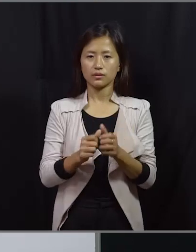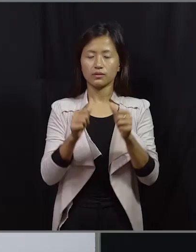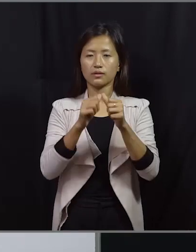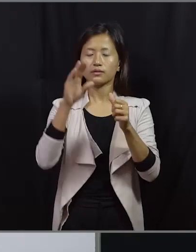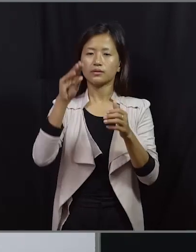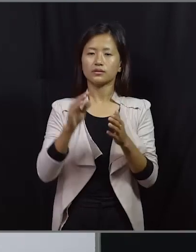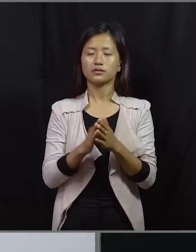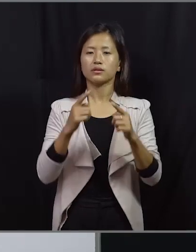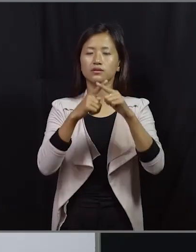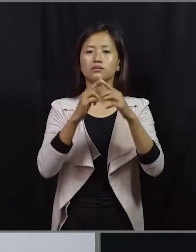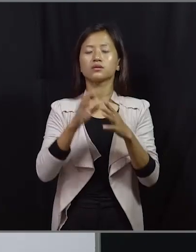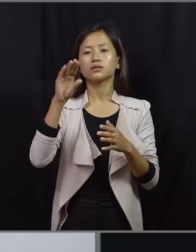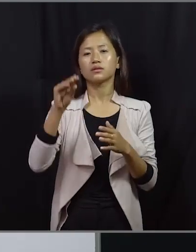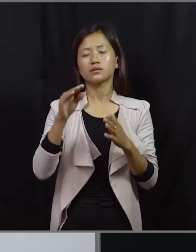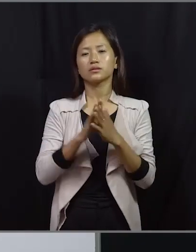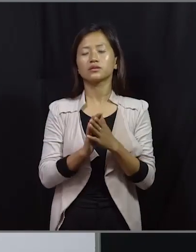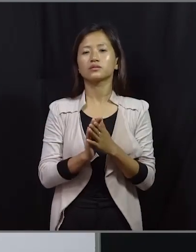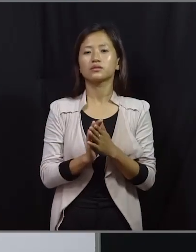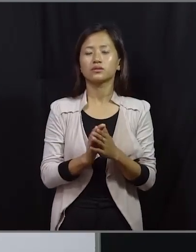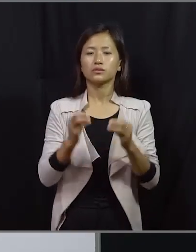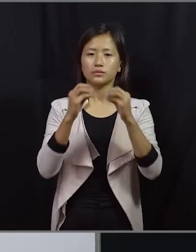less than or equal to x less than or equal to b,